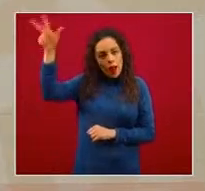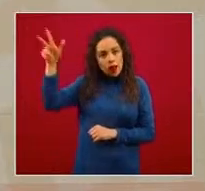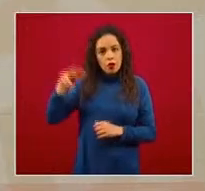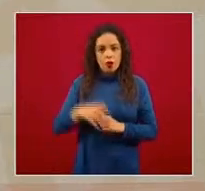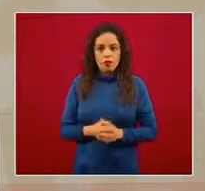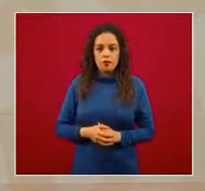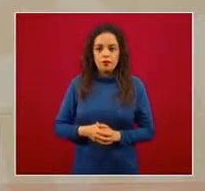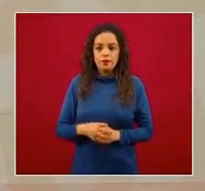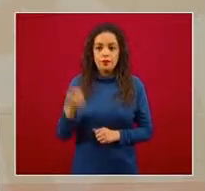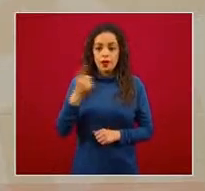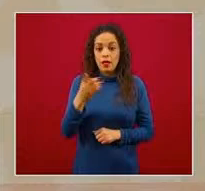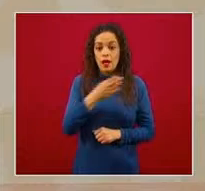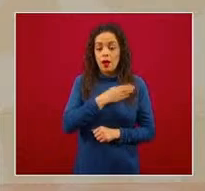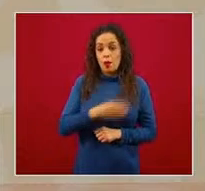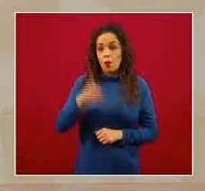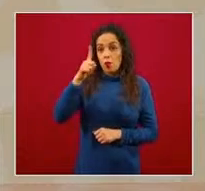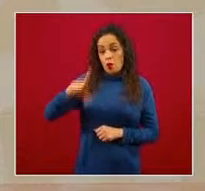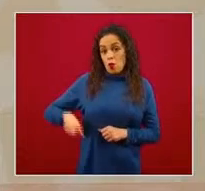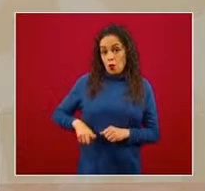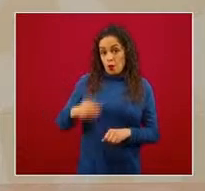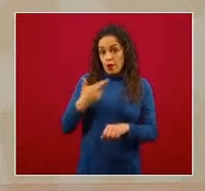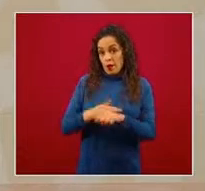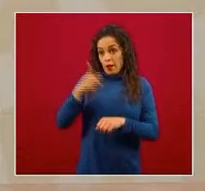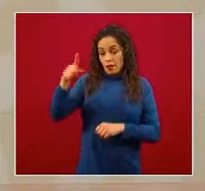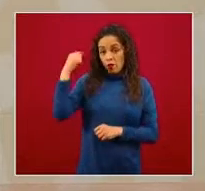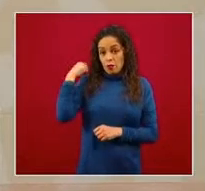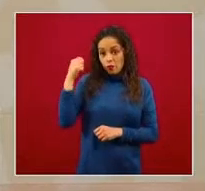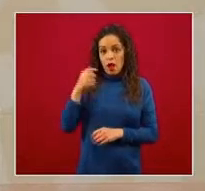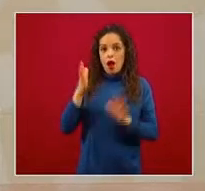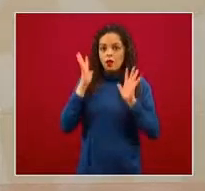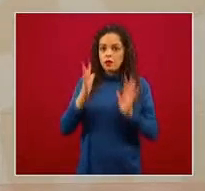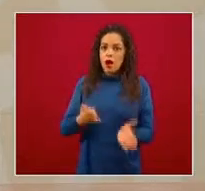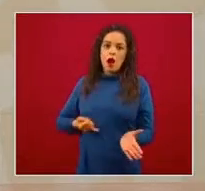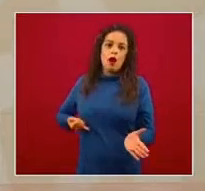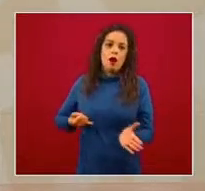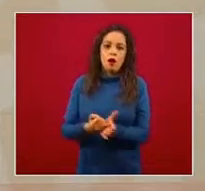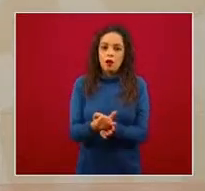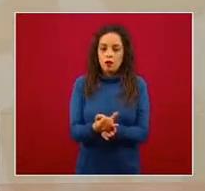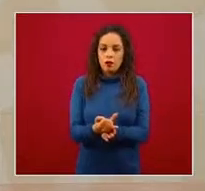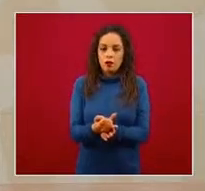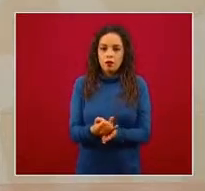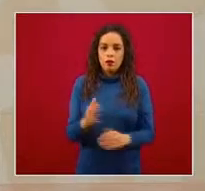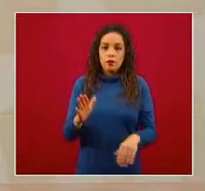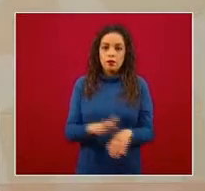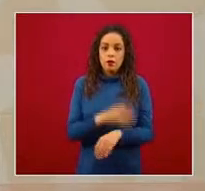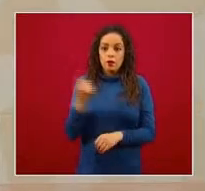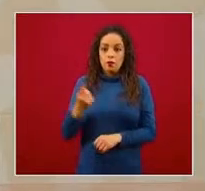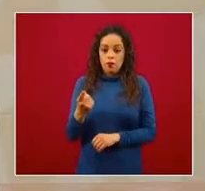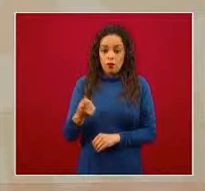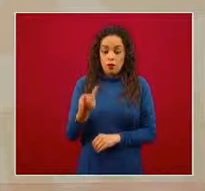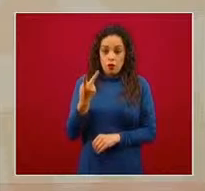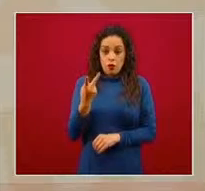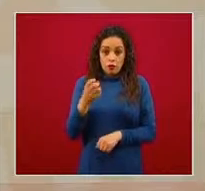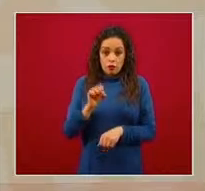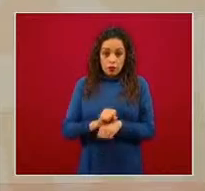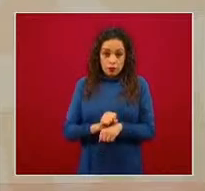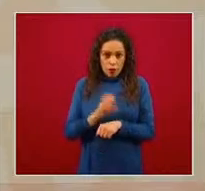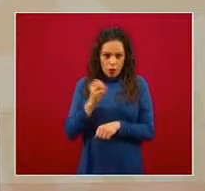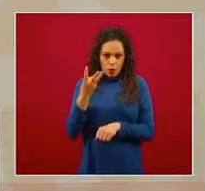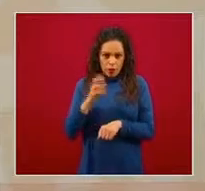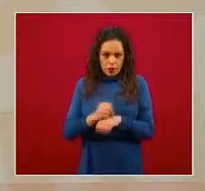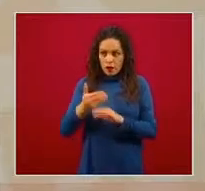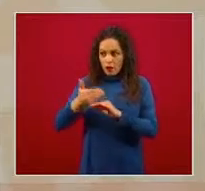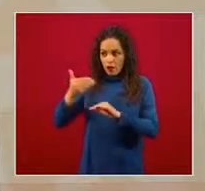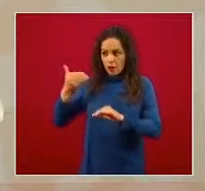not driving 1 day a week, just like in Mexico City. So I congratulate the governor of Tabasco, because as we